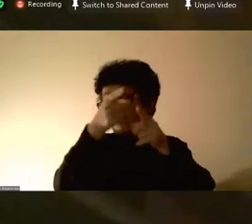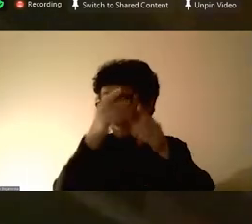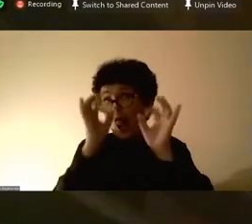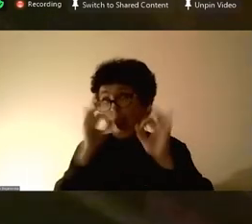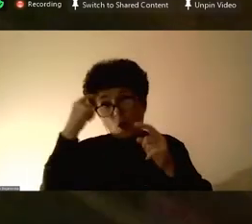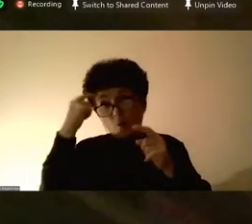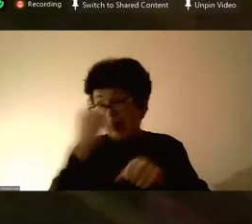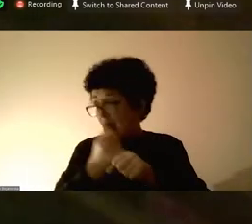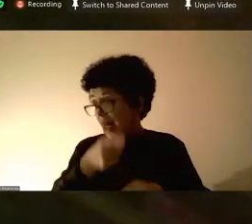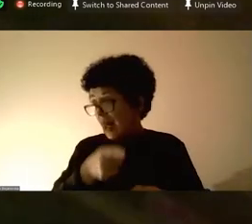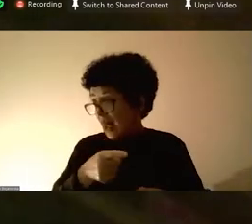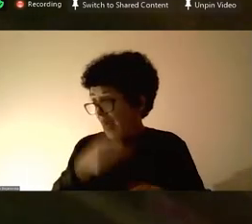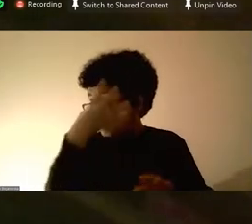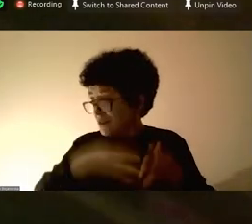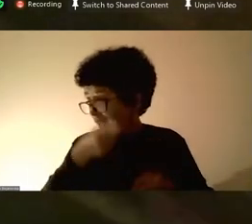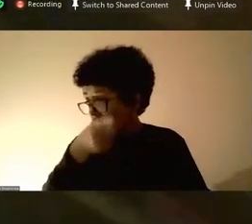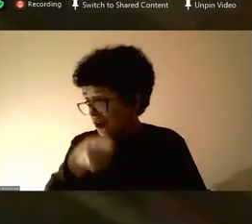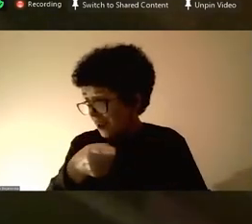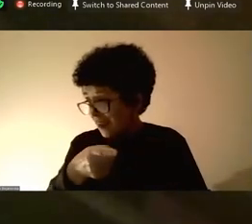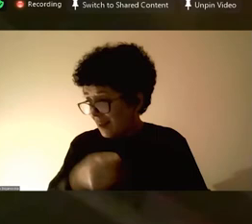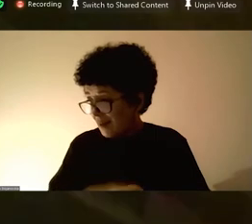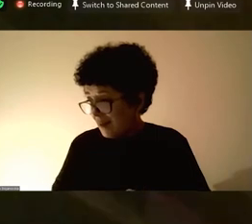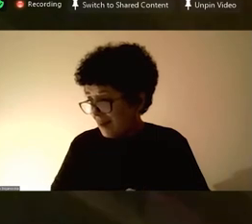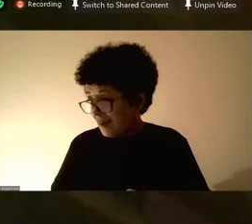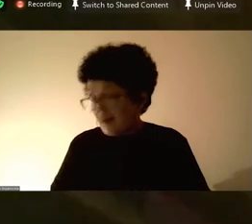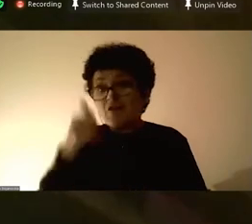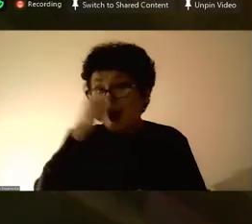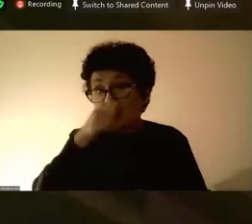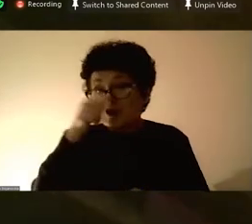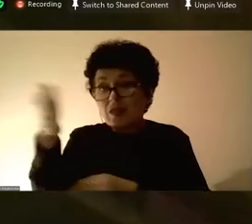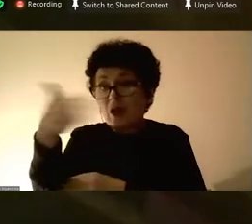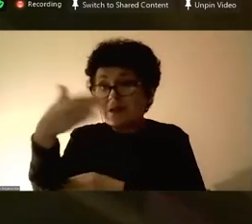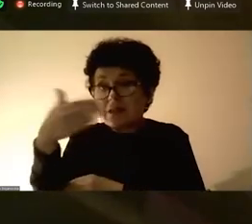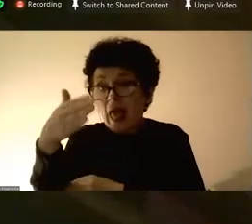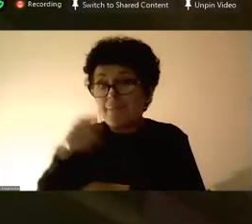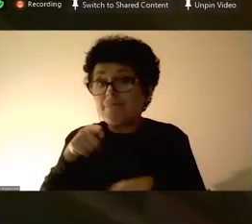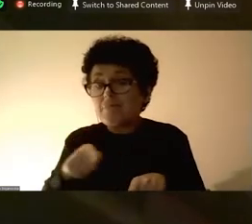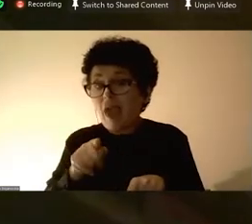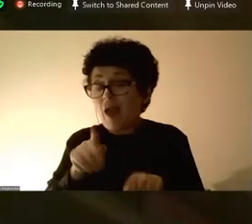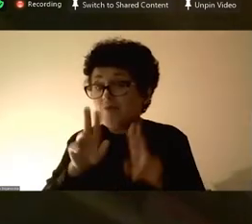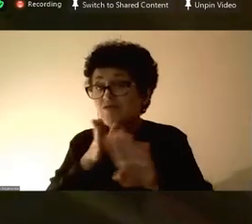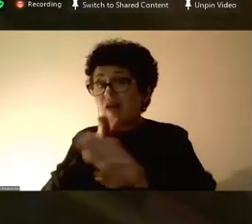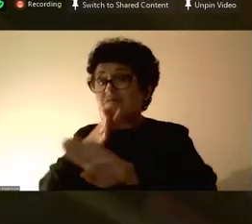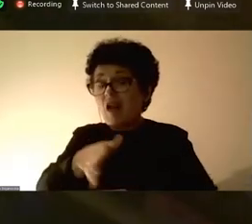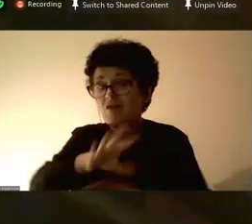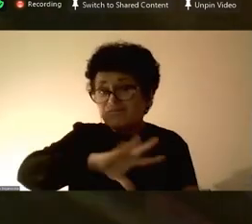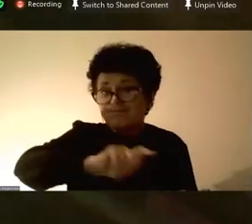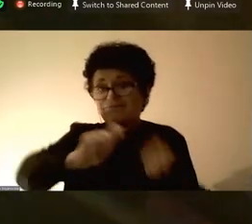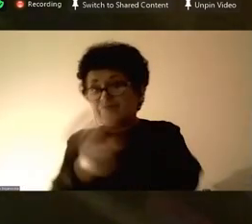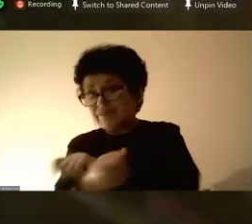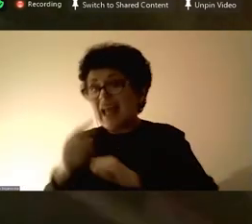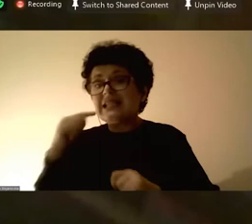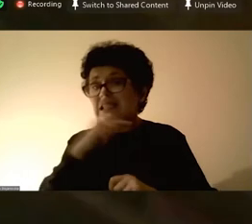a red flag because of these extra criteria, extra factors. So how do we use the